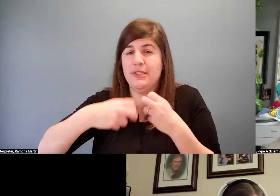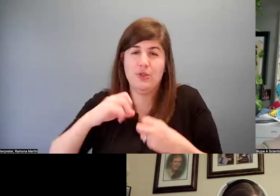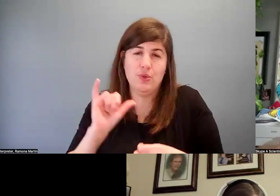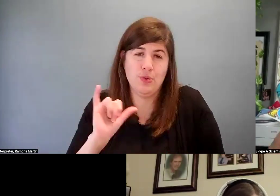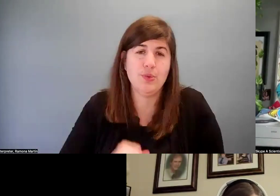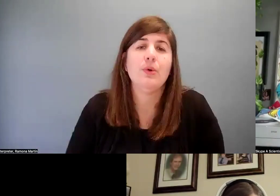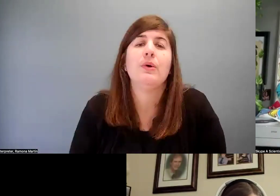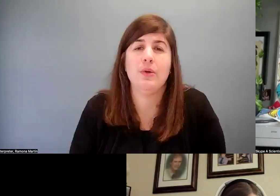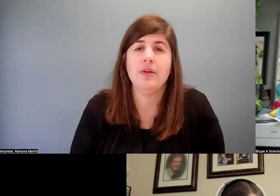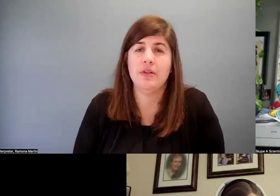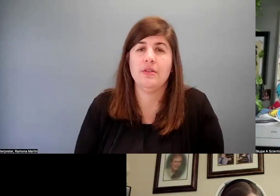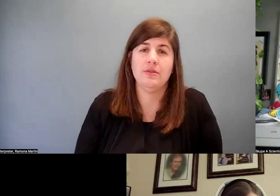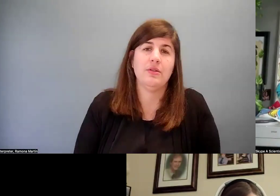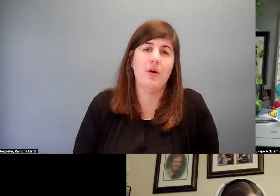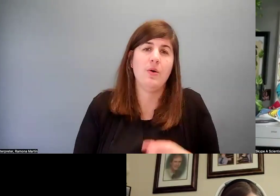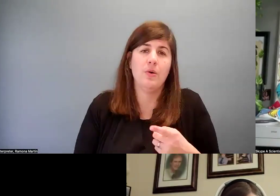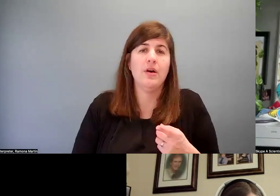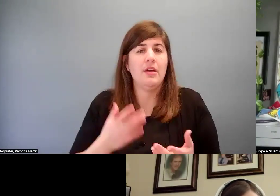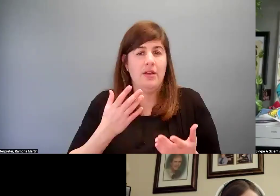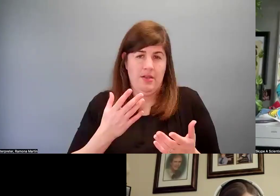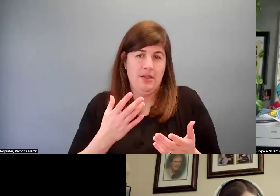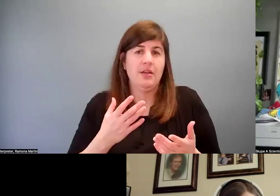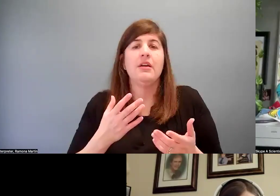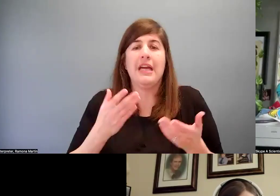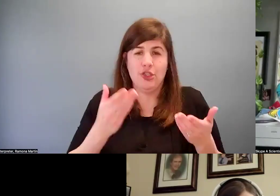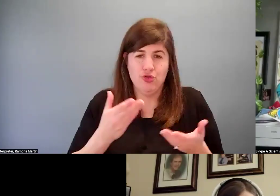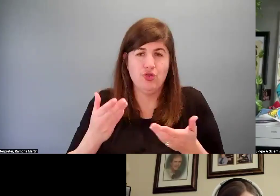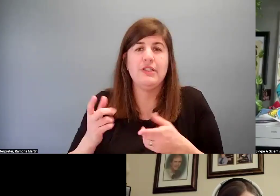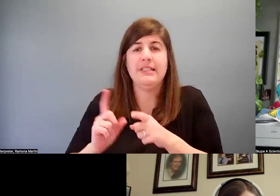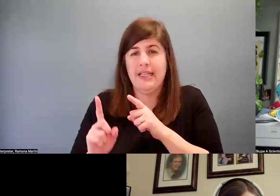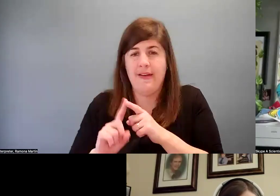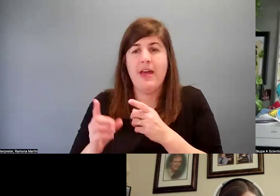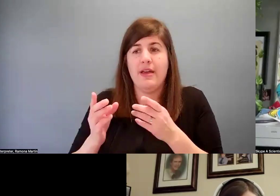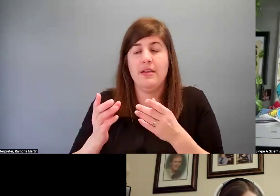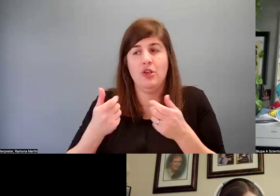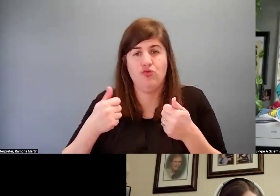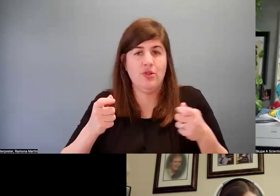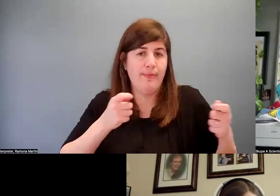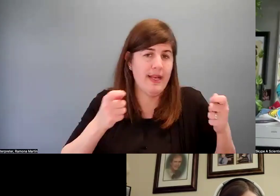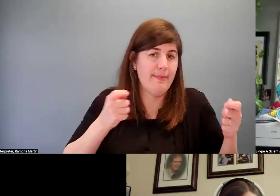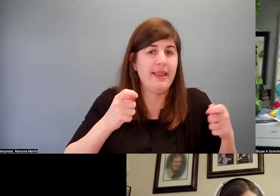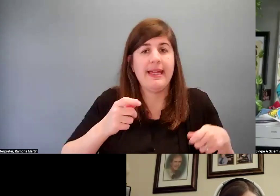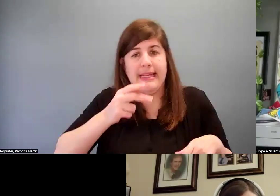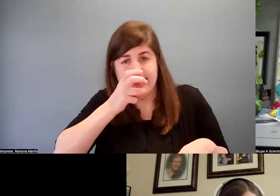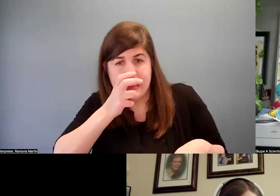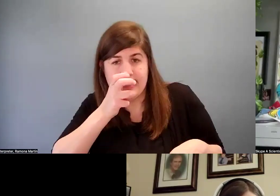Do the like genetic manipulations effectively and then introducing yeah, genetically yeah. manipulated insects